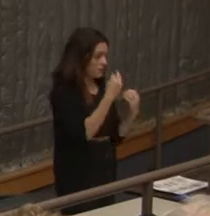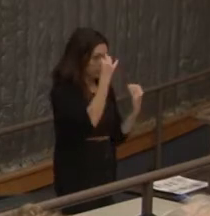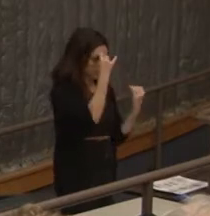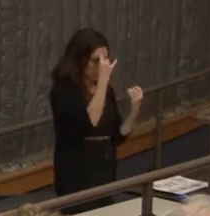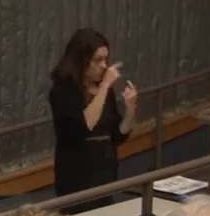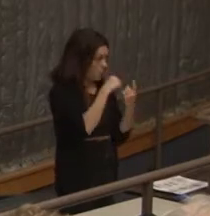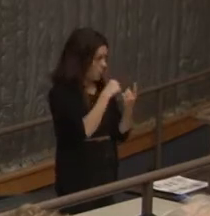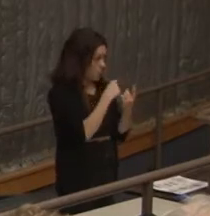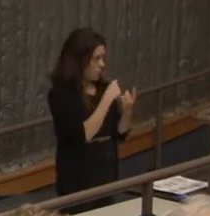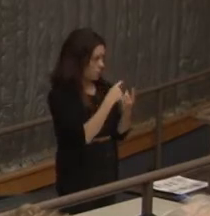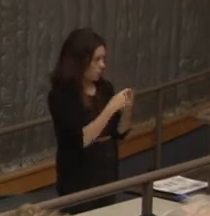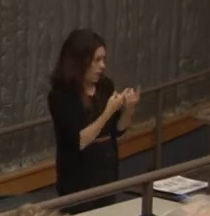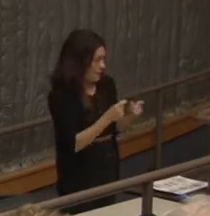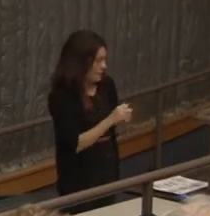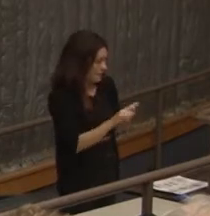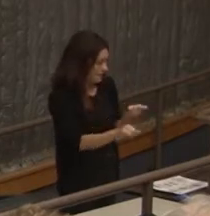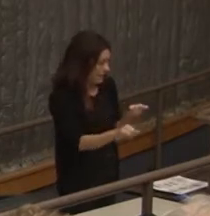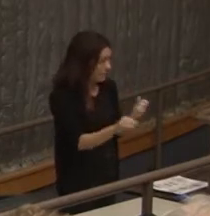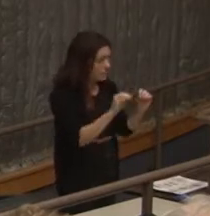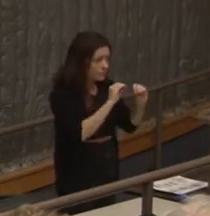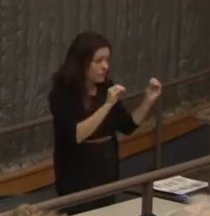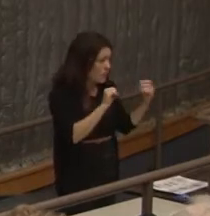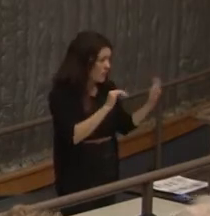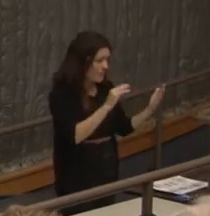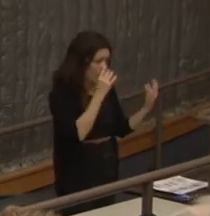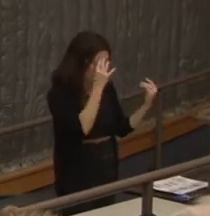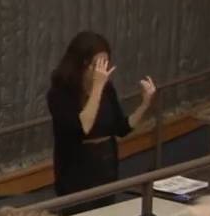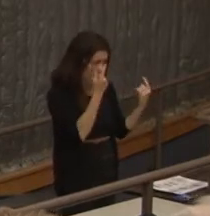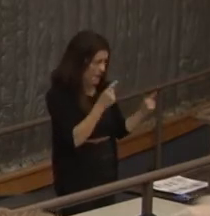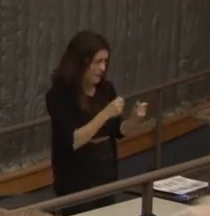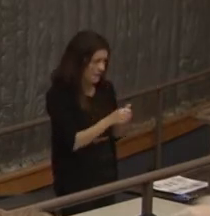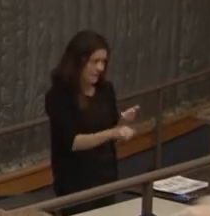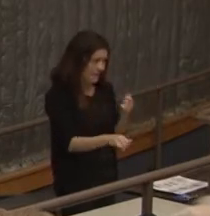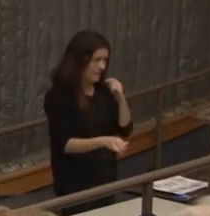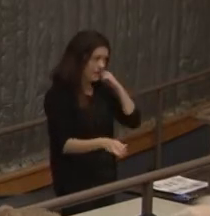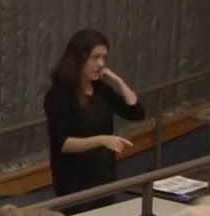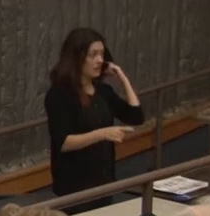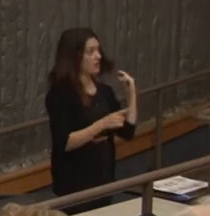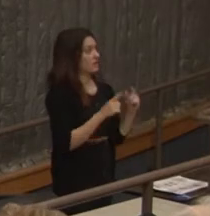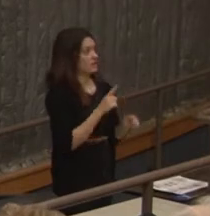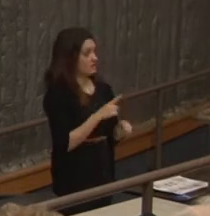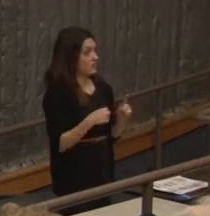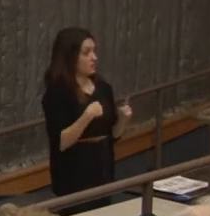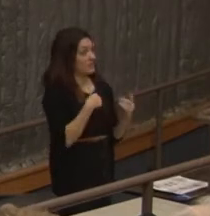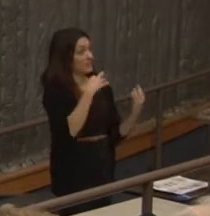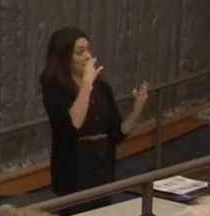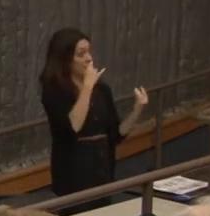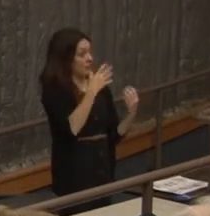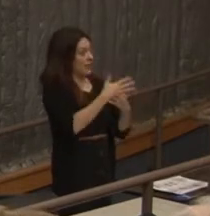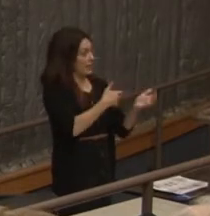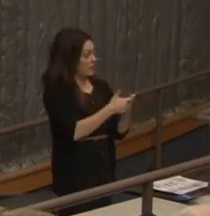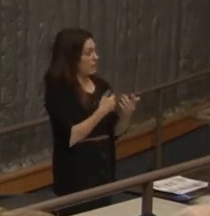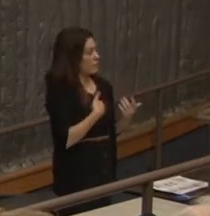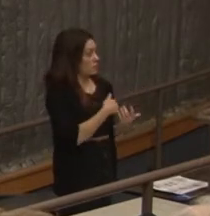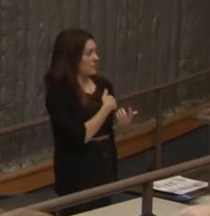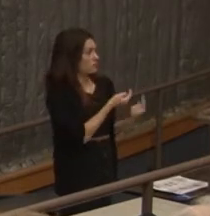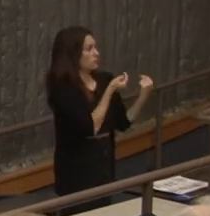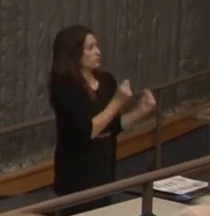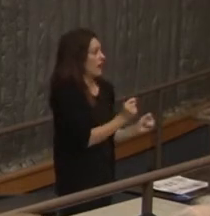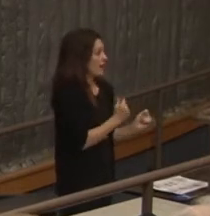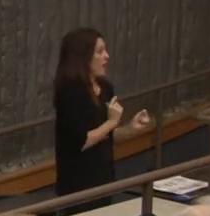here? And one answer is, there's no way of thinking about what happened here. But we think about what happened here anyway. We make an effort to do